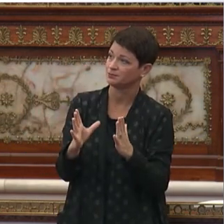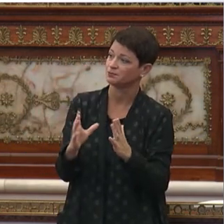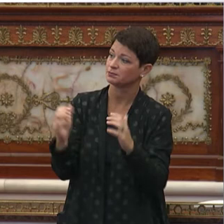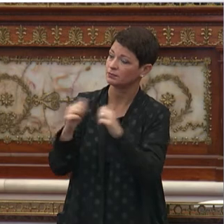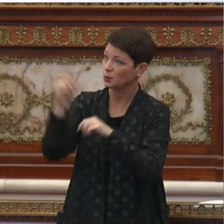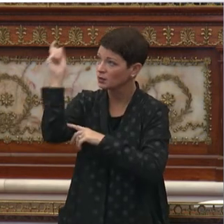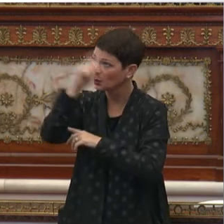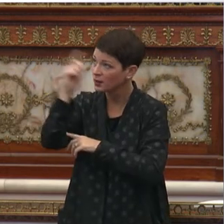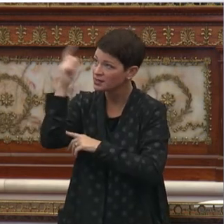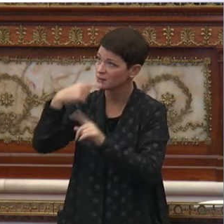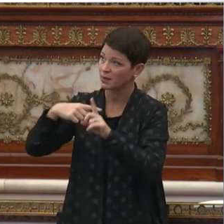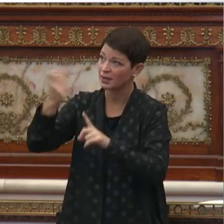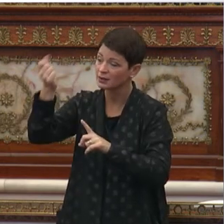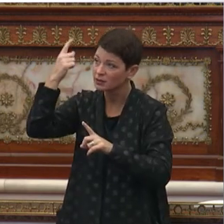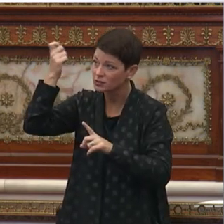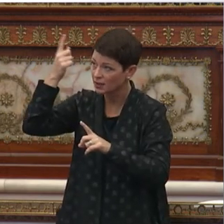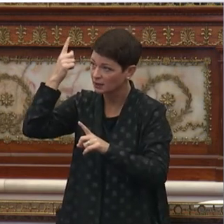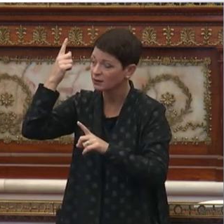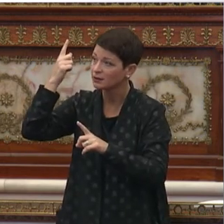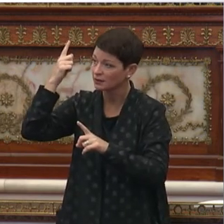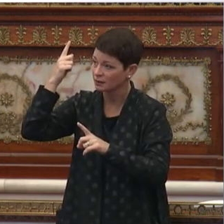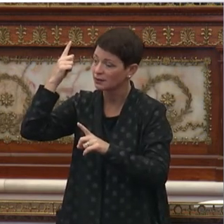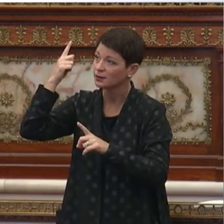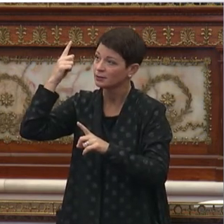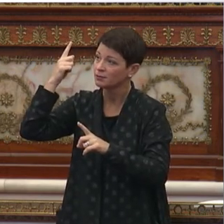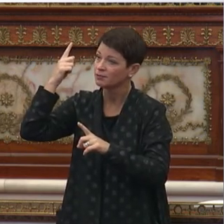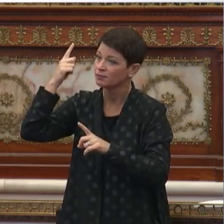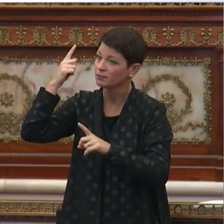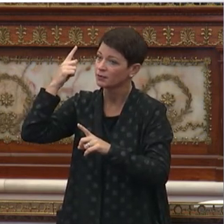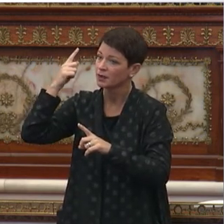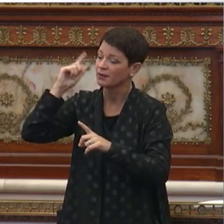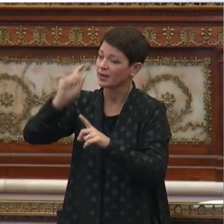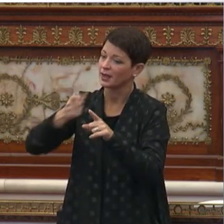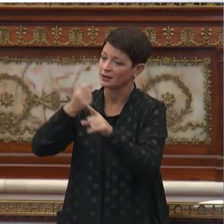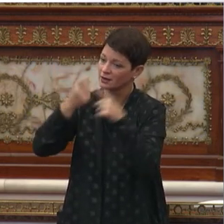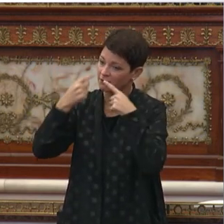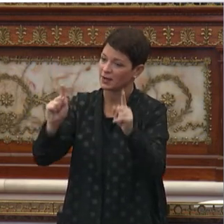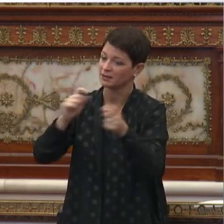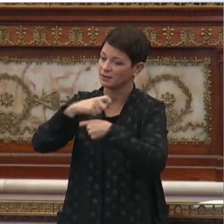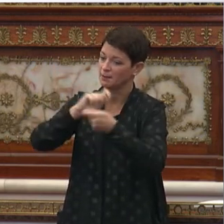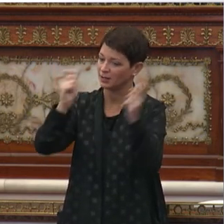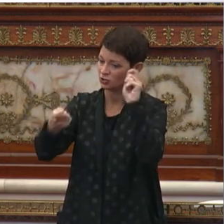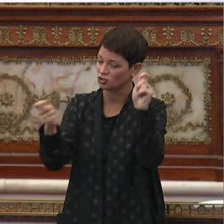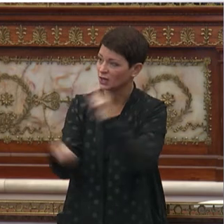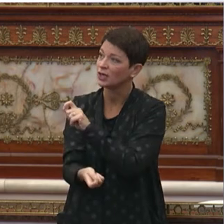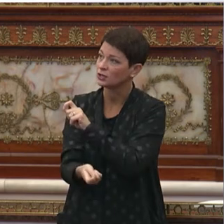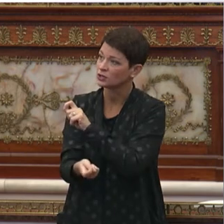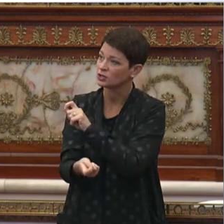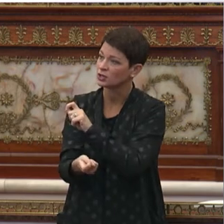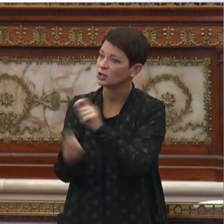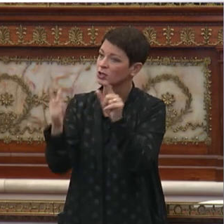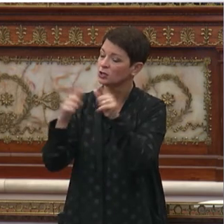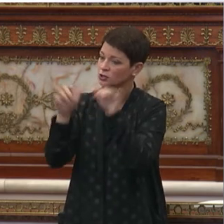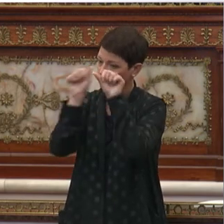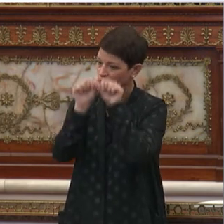the wisdom and understanding that can effectively make change in such a way that it